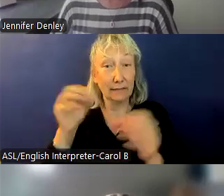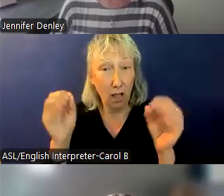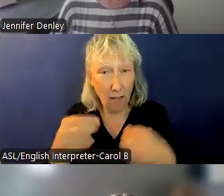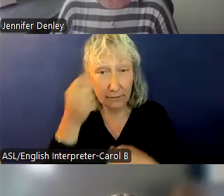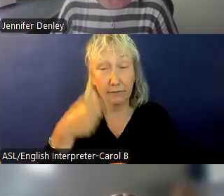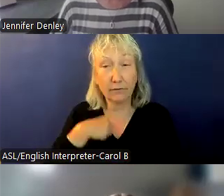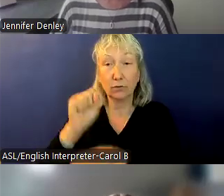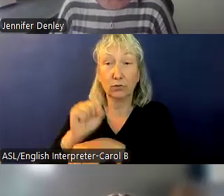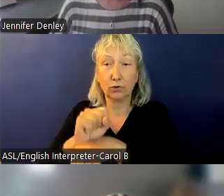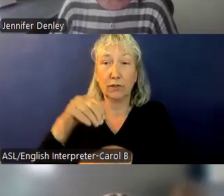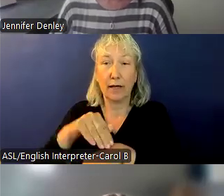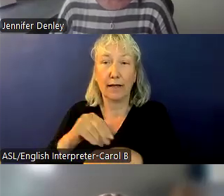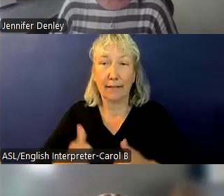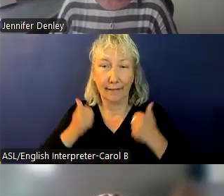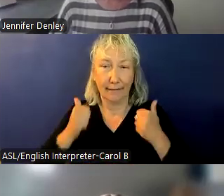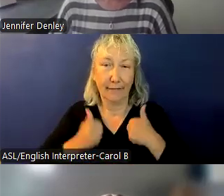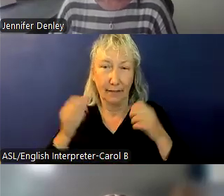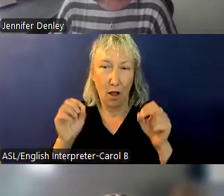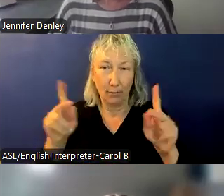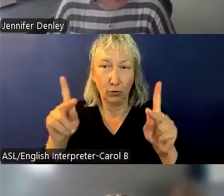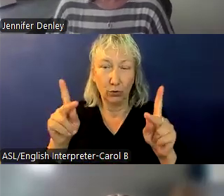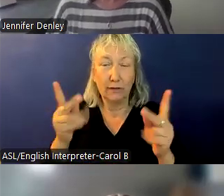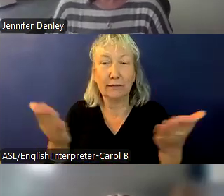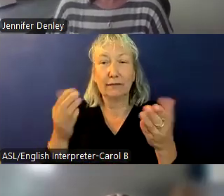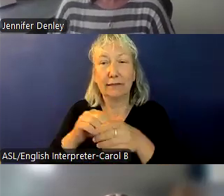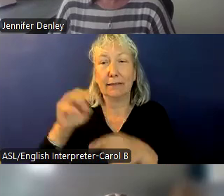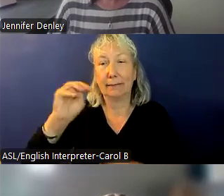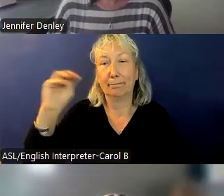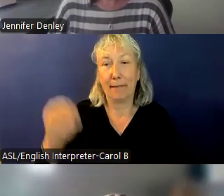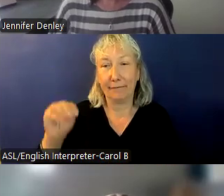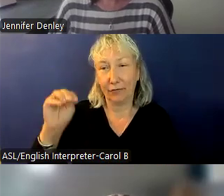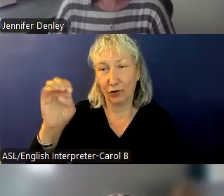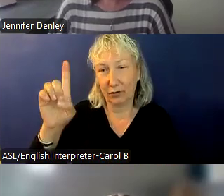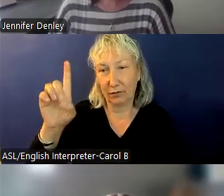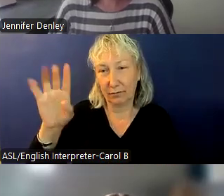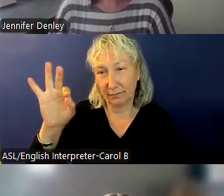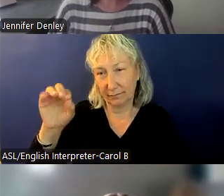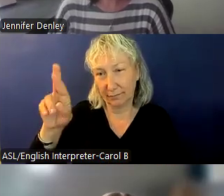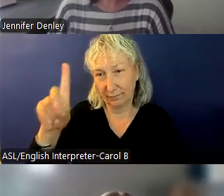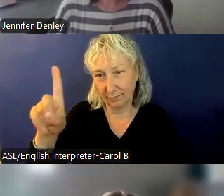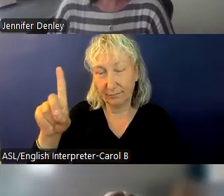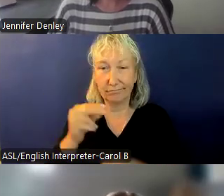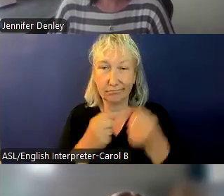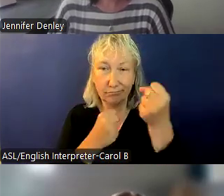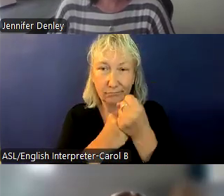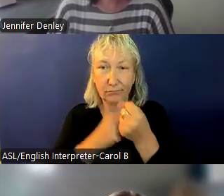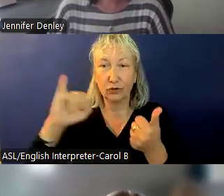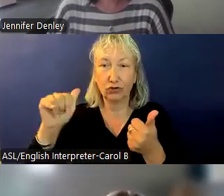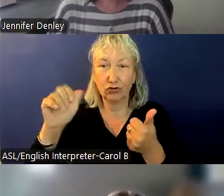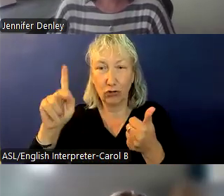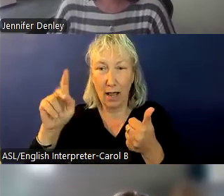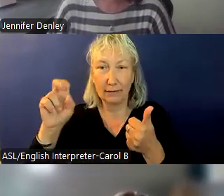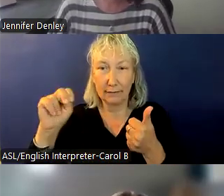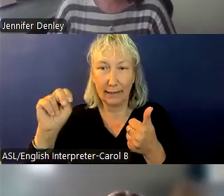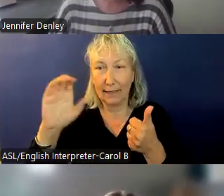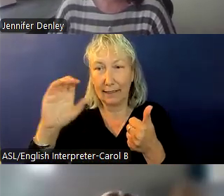Living Opportunities. We're located here in Medford, Oregon, and support individuals throughout Jackson County with